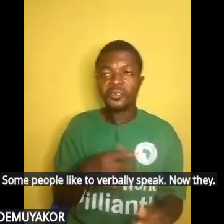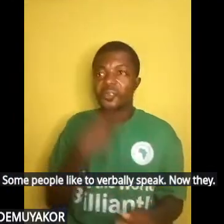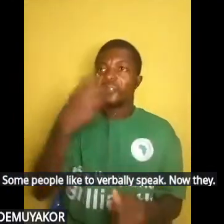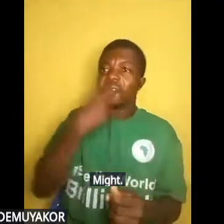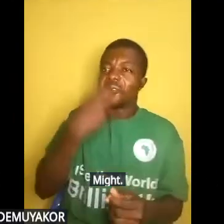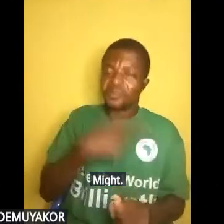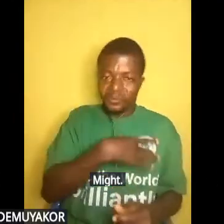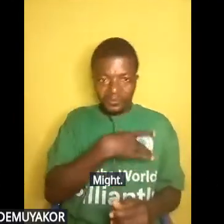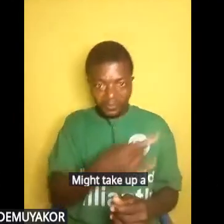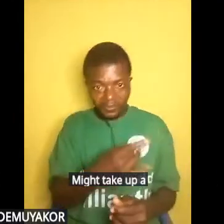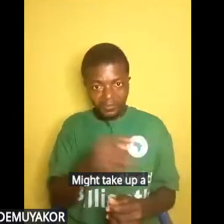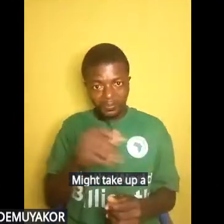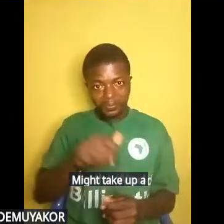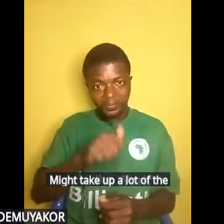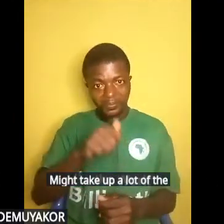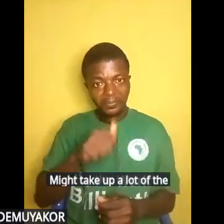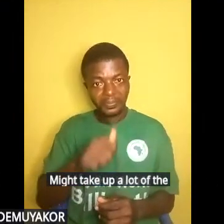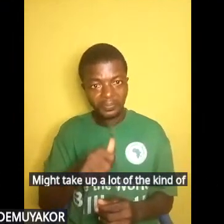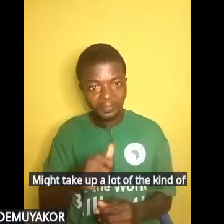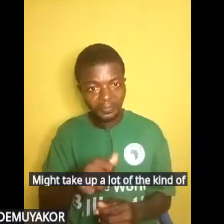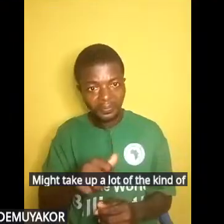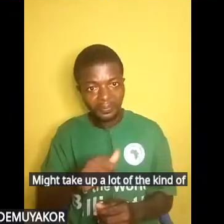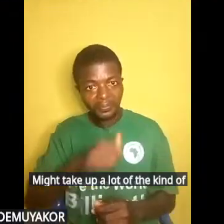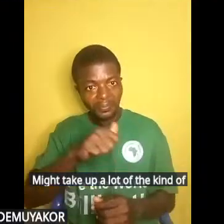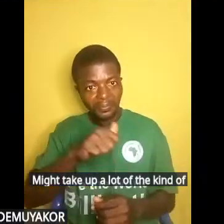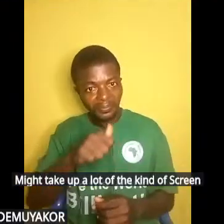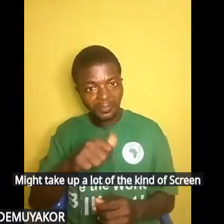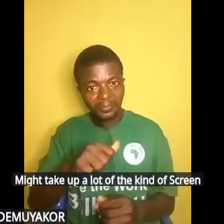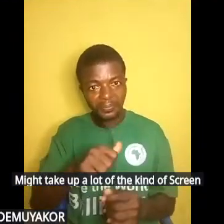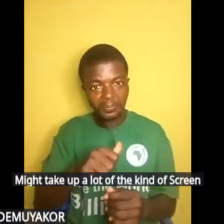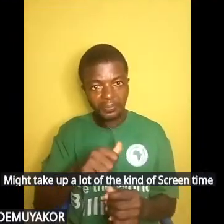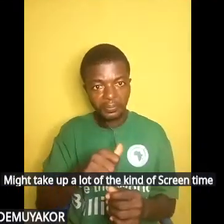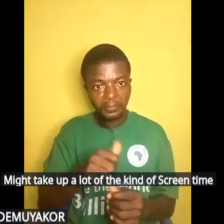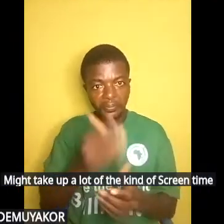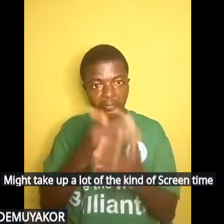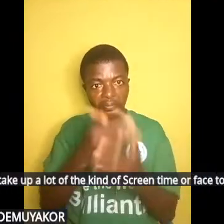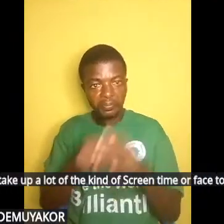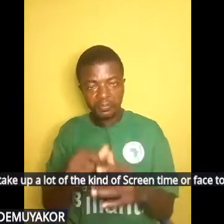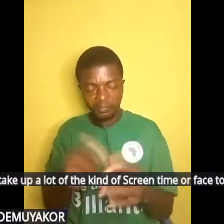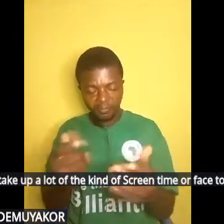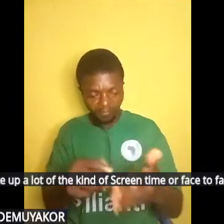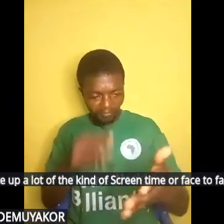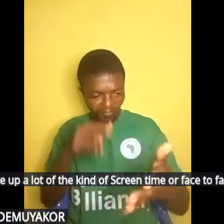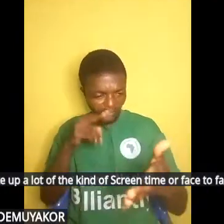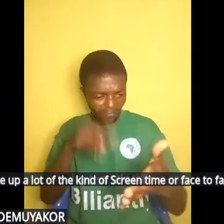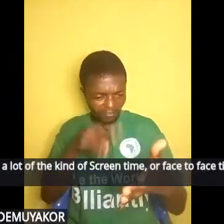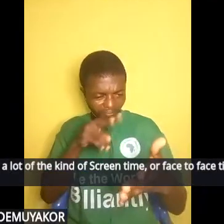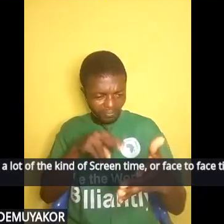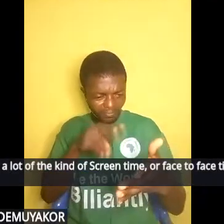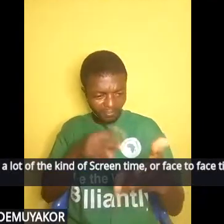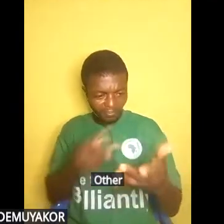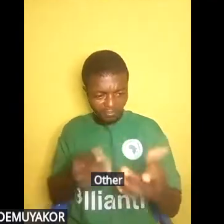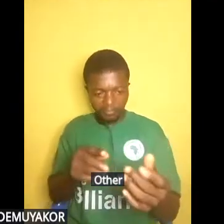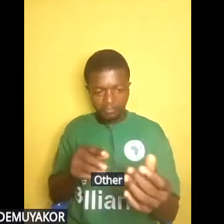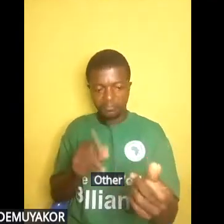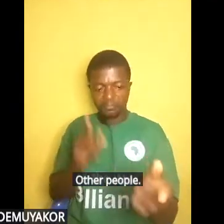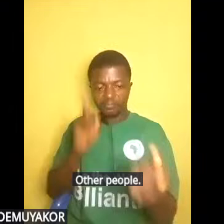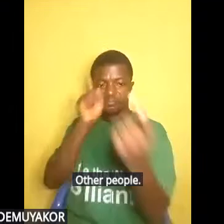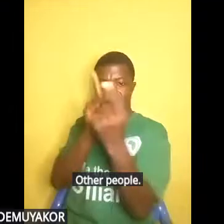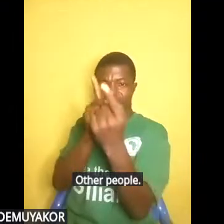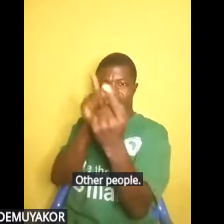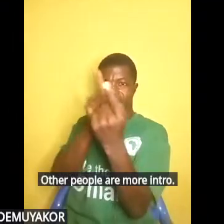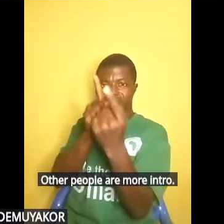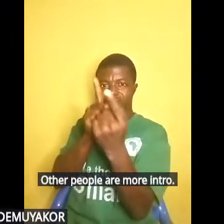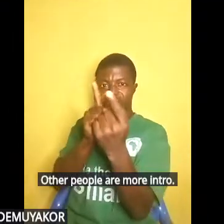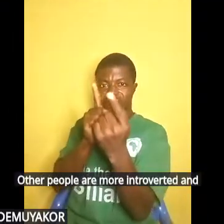take up a lot of the kind of screen time or face-to-face time with the teacher. Other people are more introverted